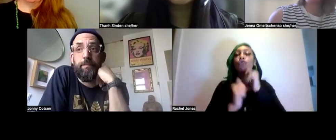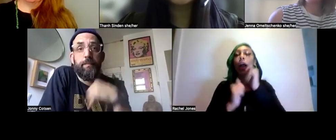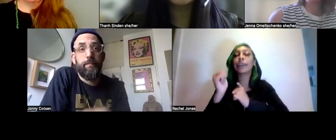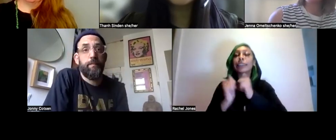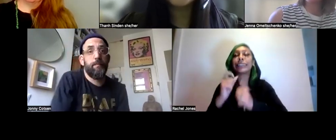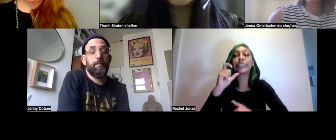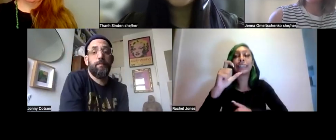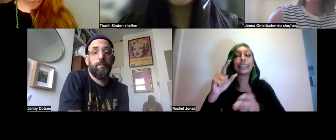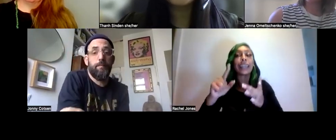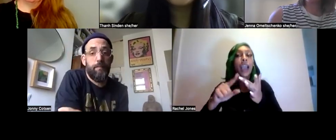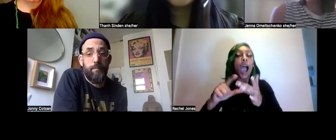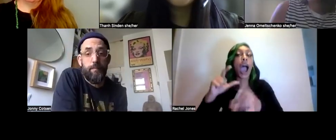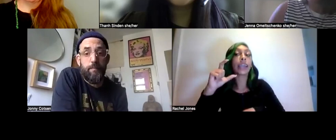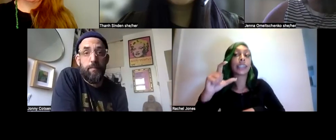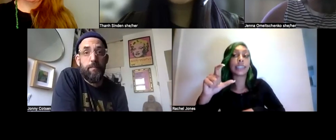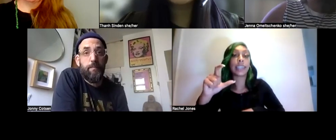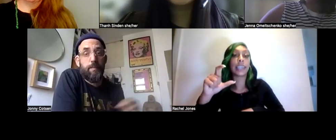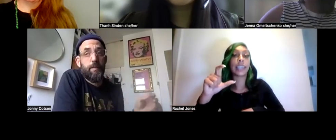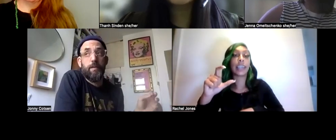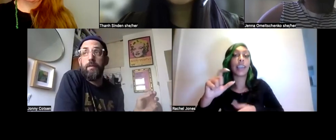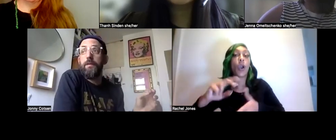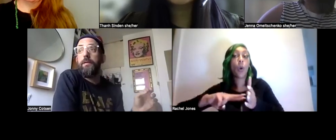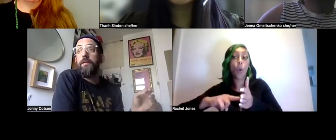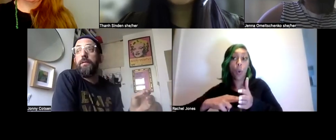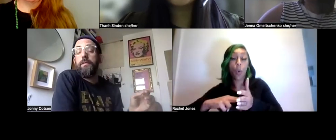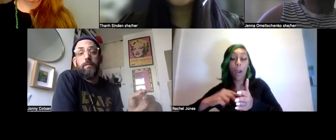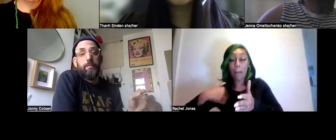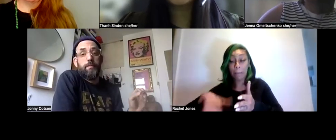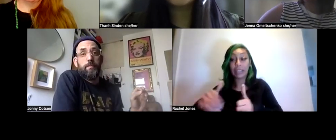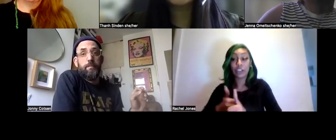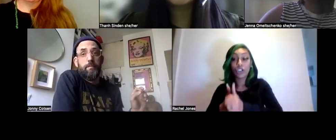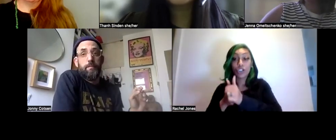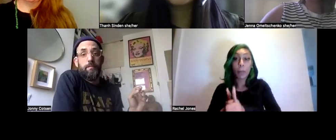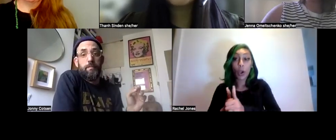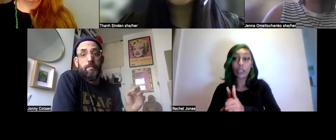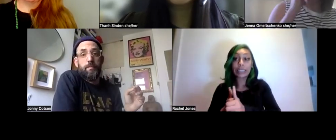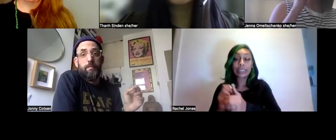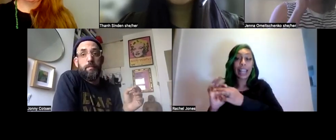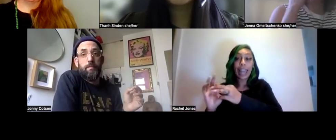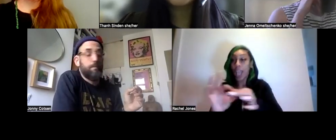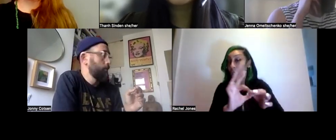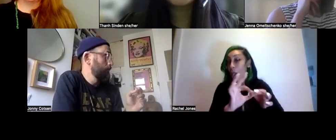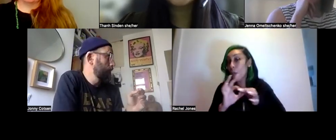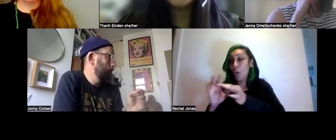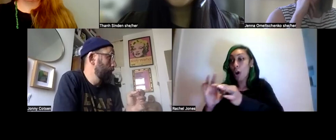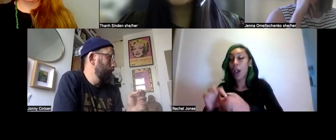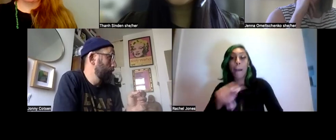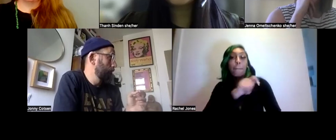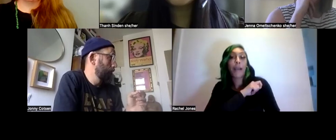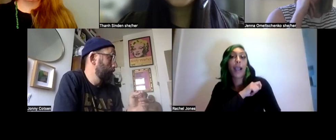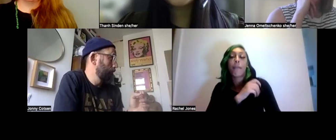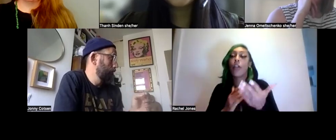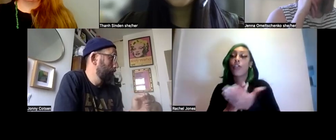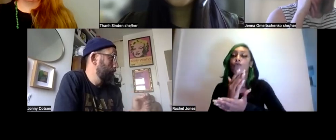interest organisation, has supported the network members in the sector during the pandemic We